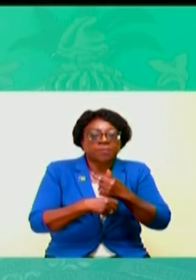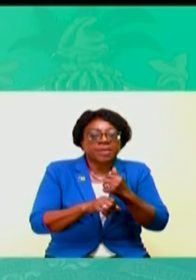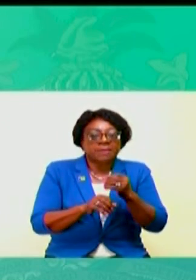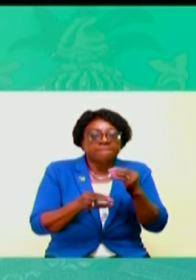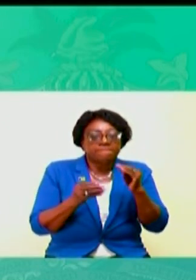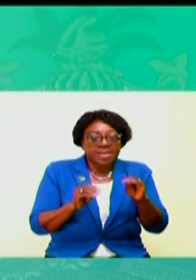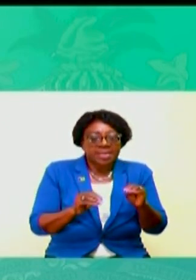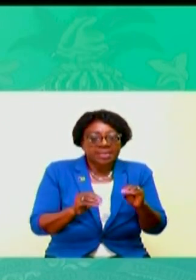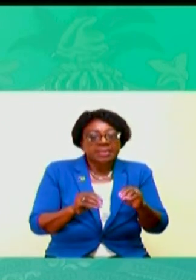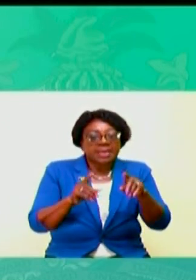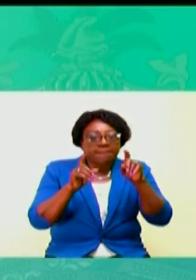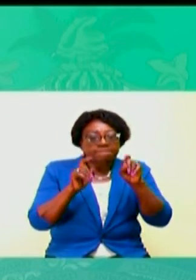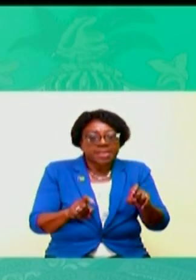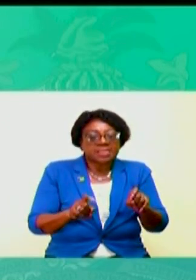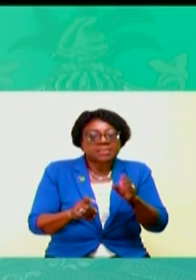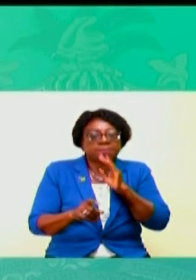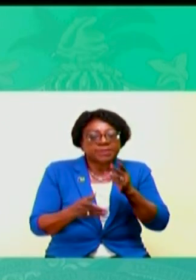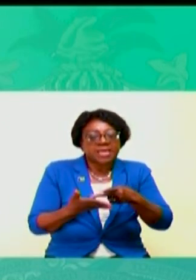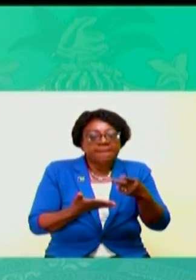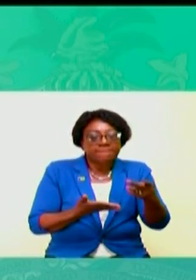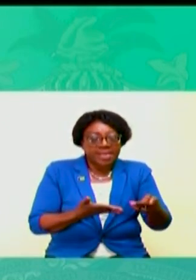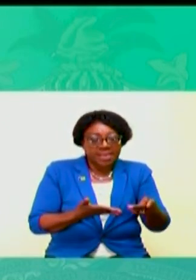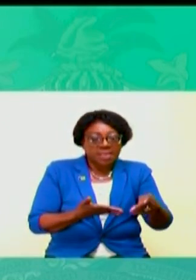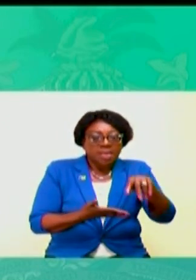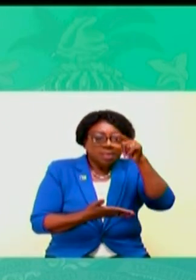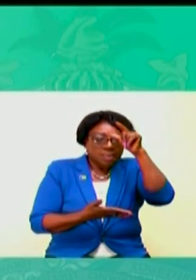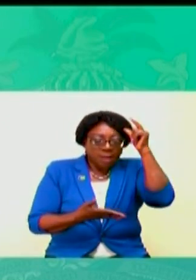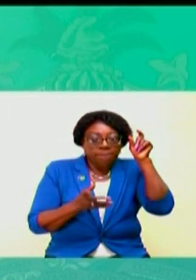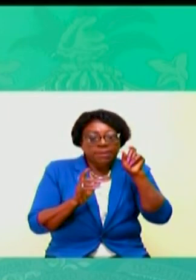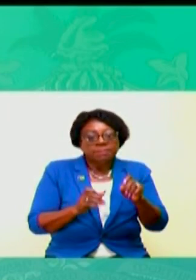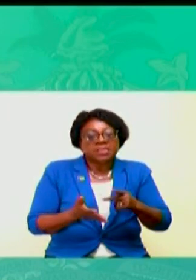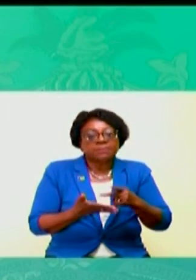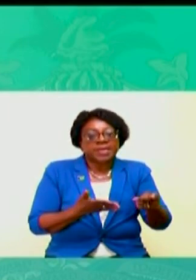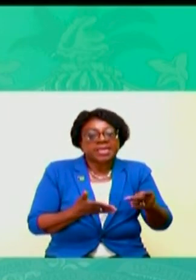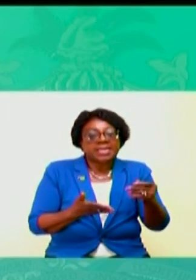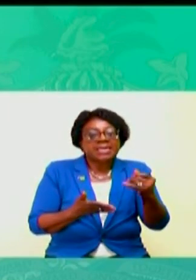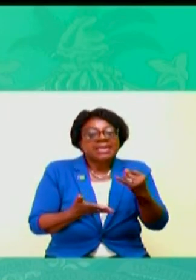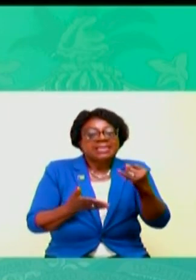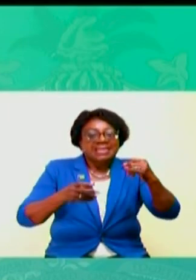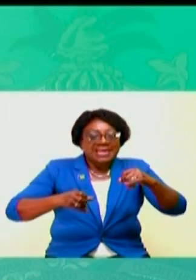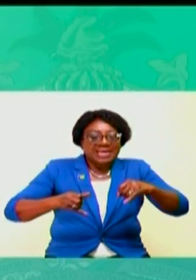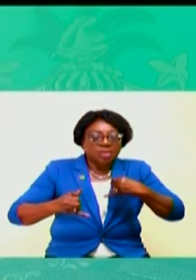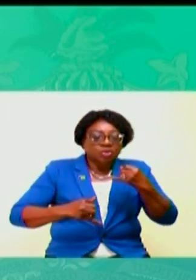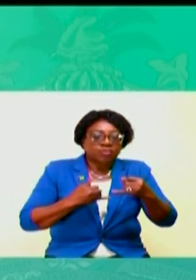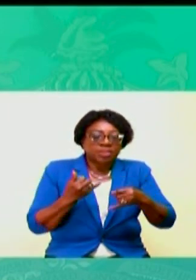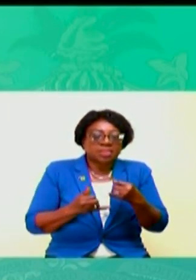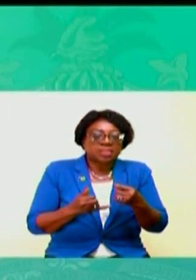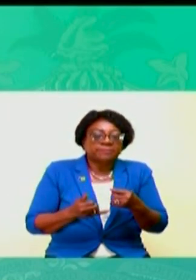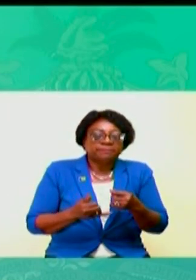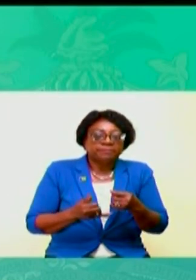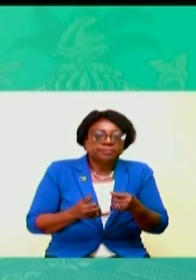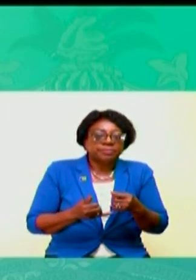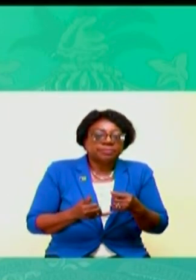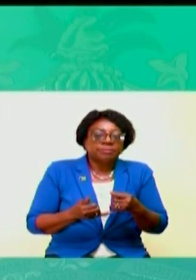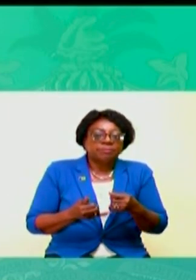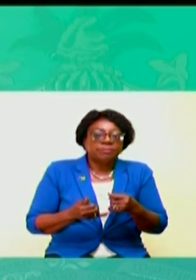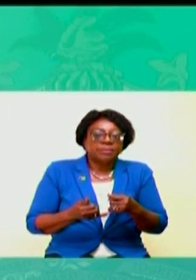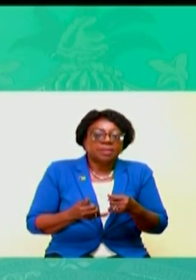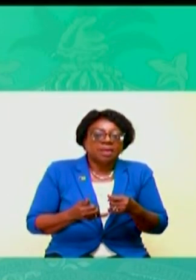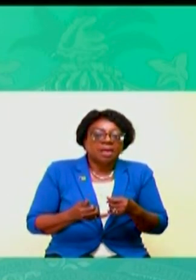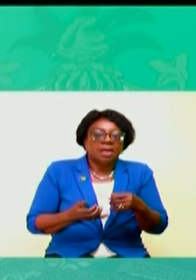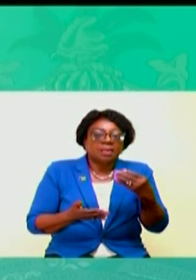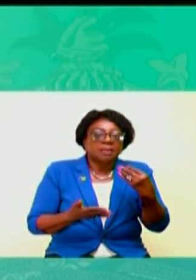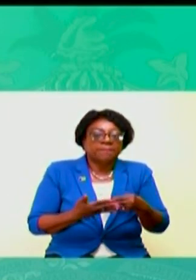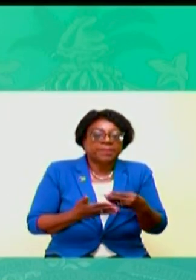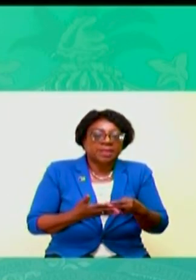For example, the government must pay the interest and principal of the monies borrowed previously, such as